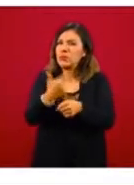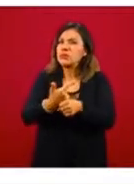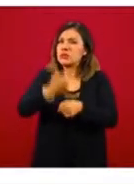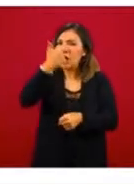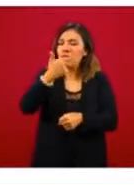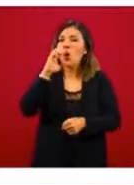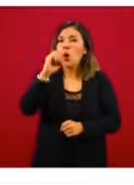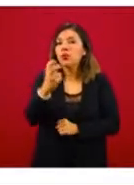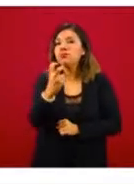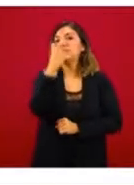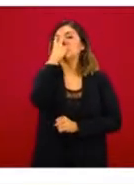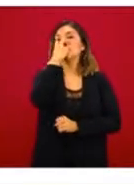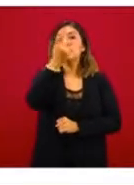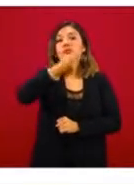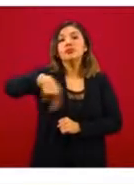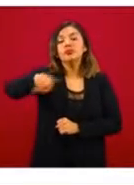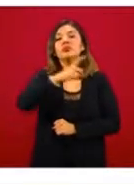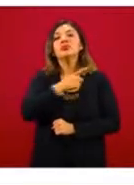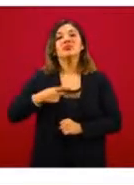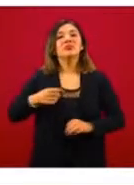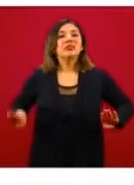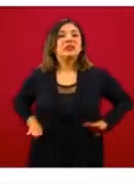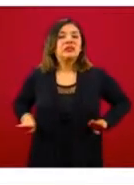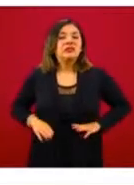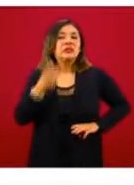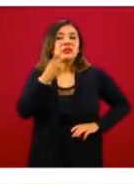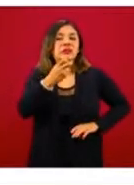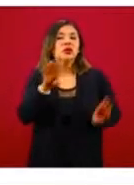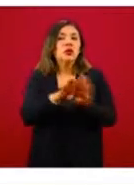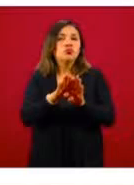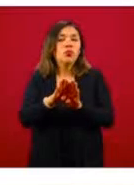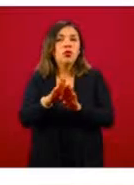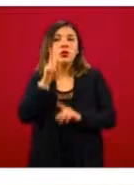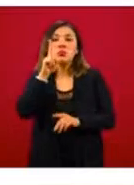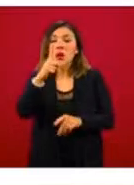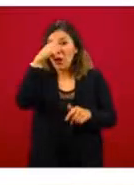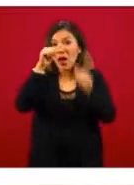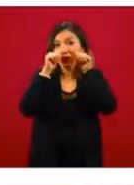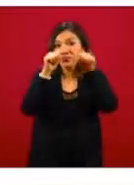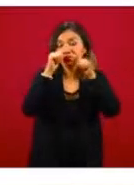over hospitals where people are intubated or where people are seriously ill.